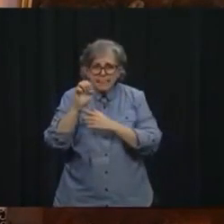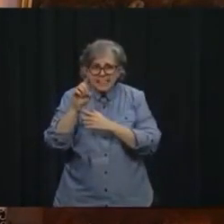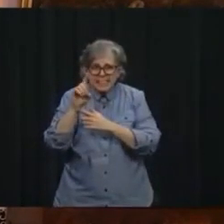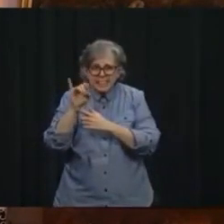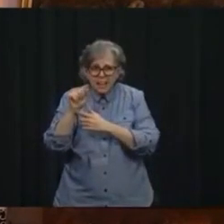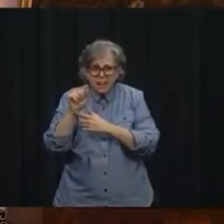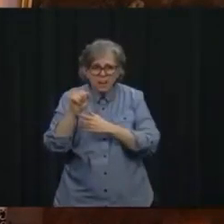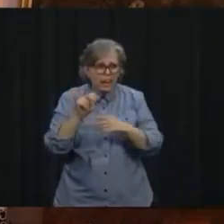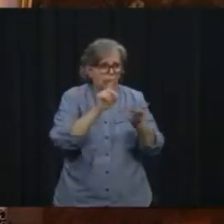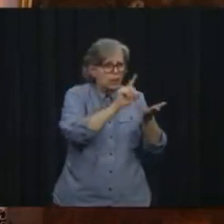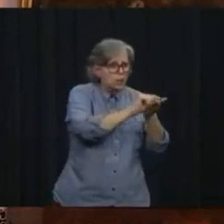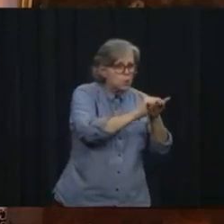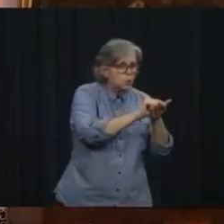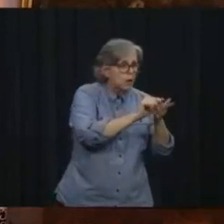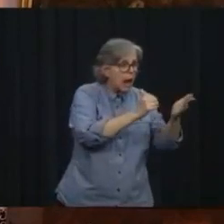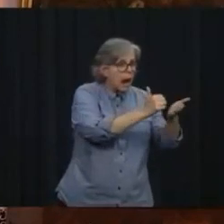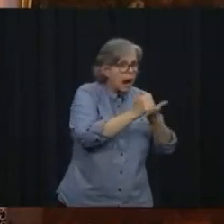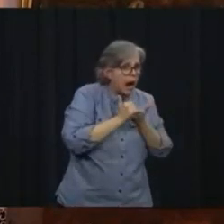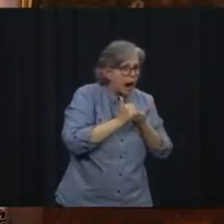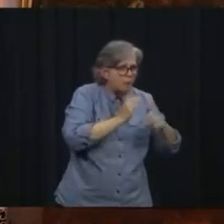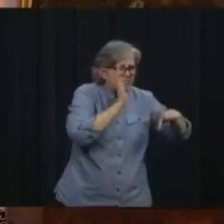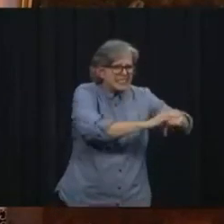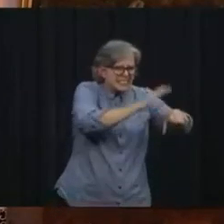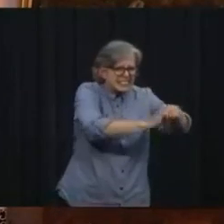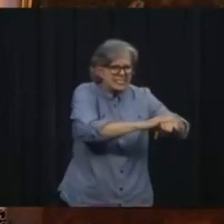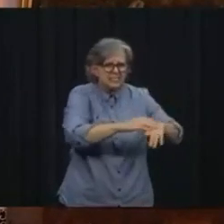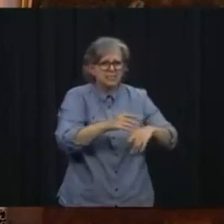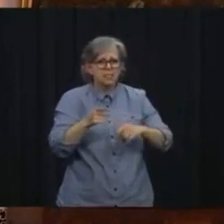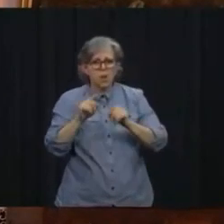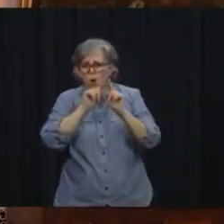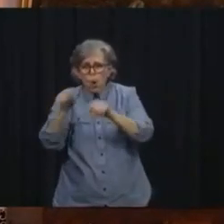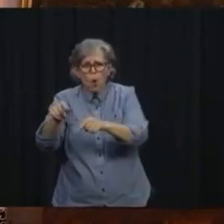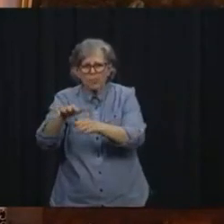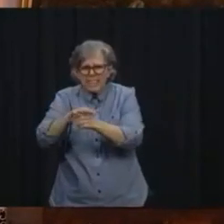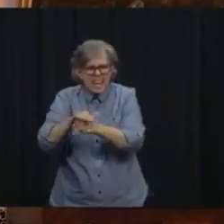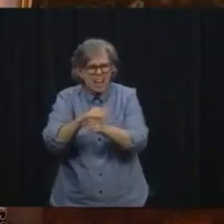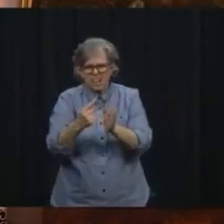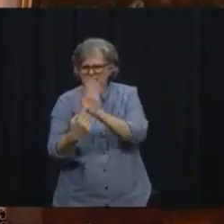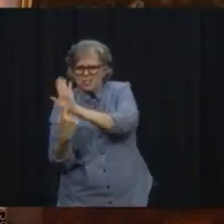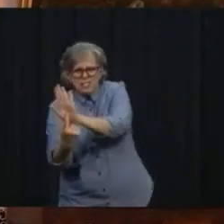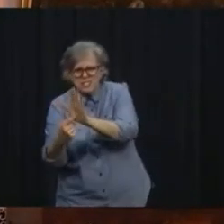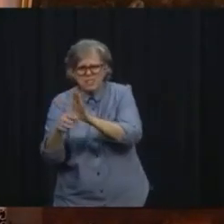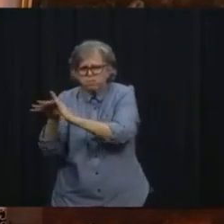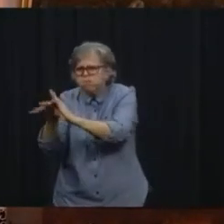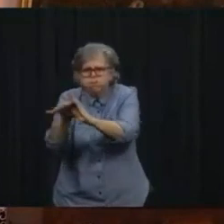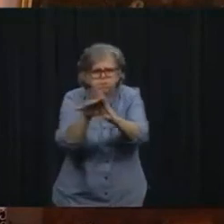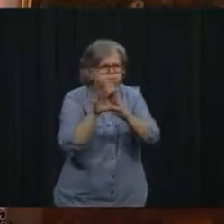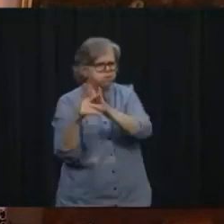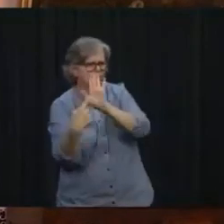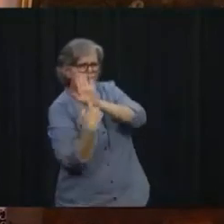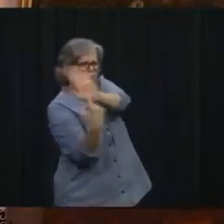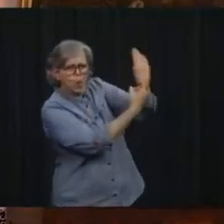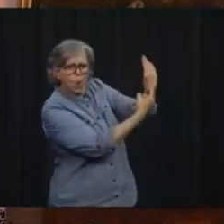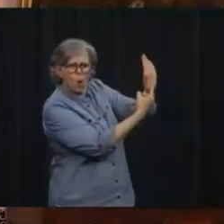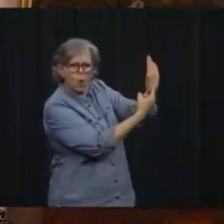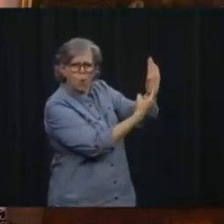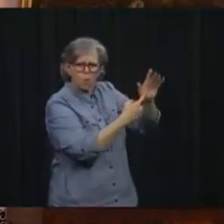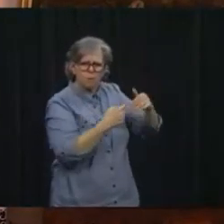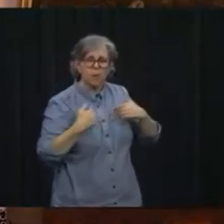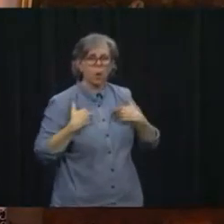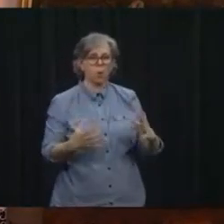homes on the ground in Dayton area, in Tuscarawas County, in a small area of